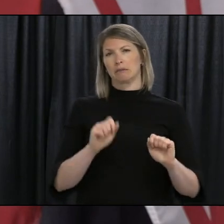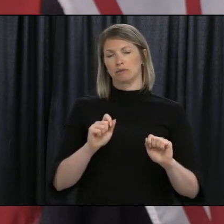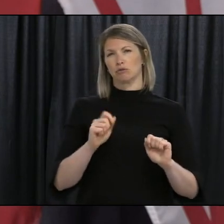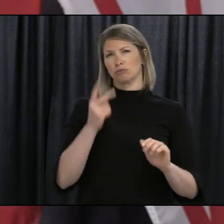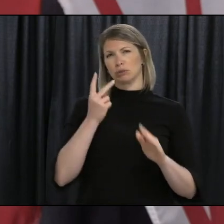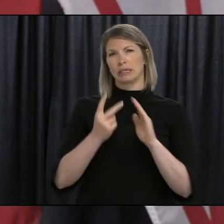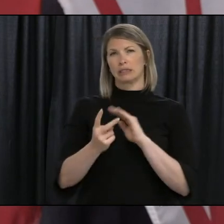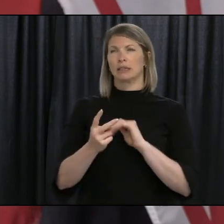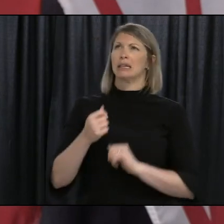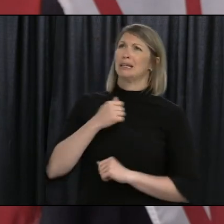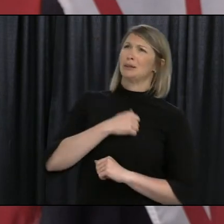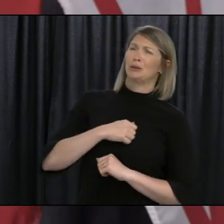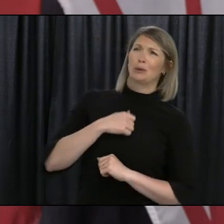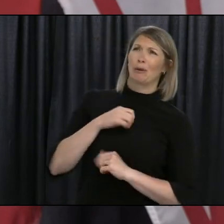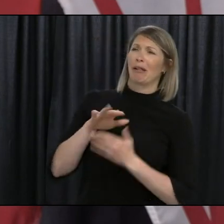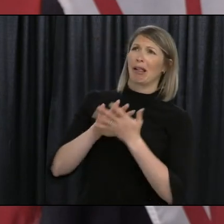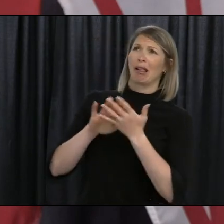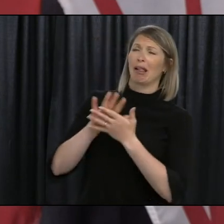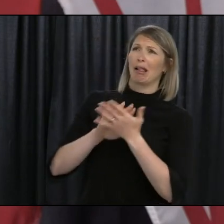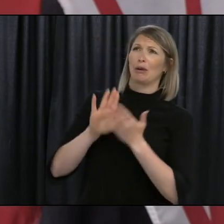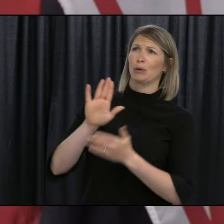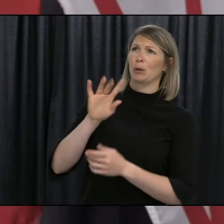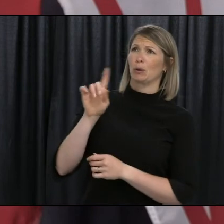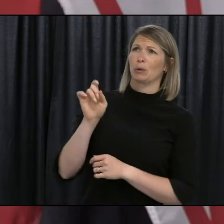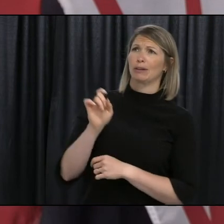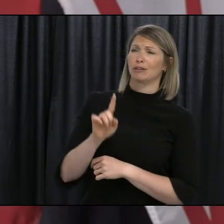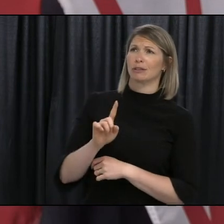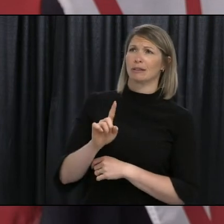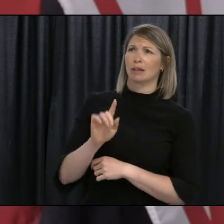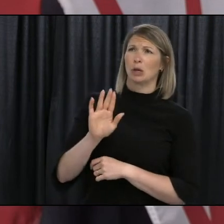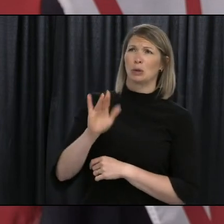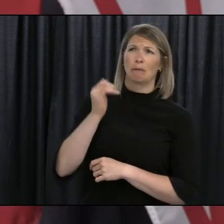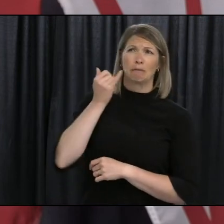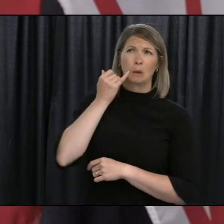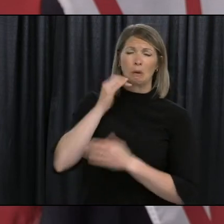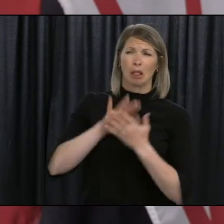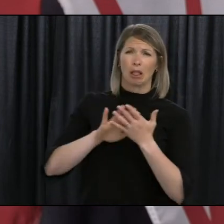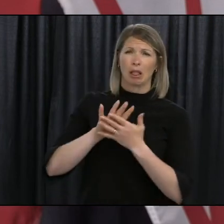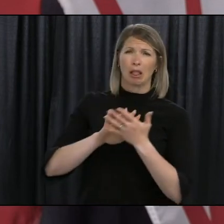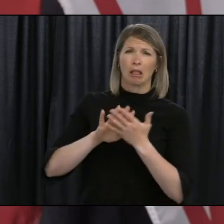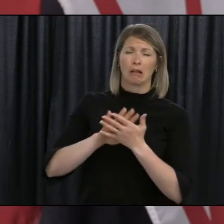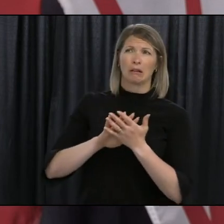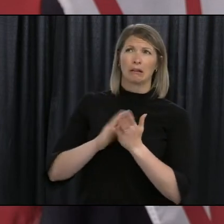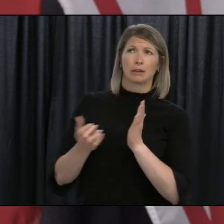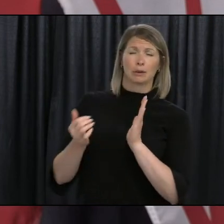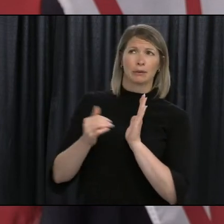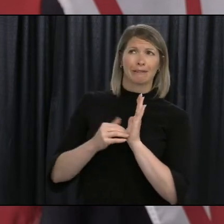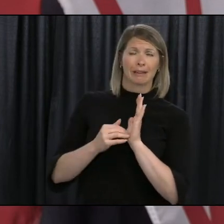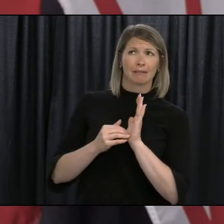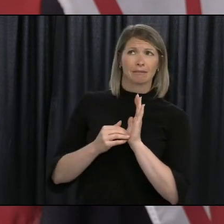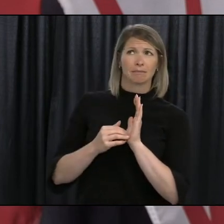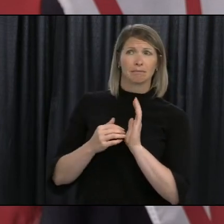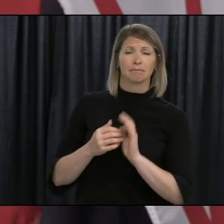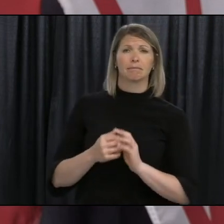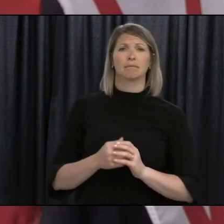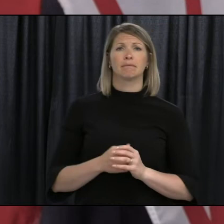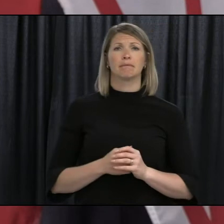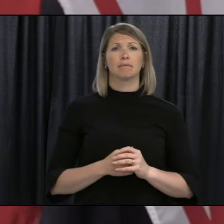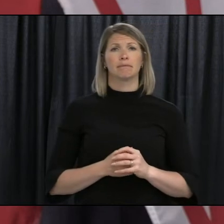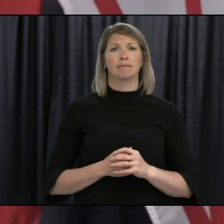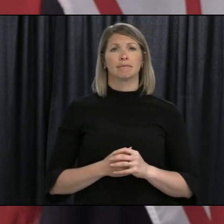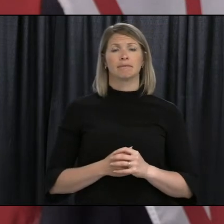I couldn't hear your question at all. I'm not sure if it's your phone or our system, but if you could repeat it.